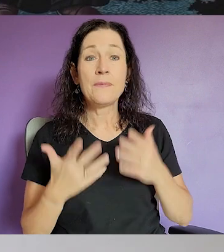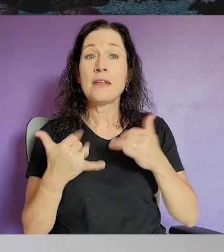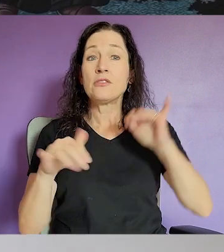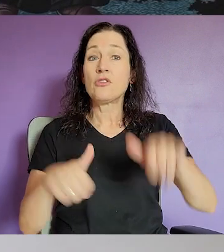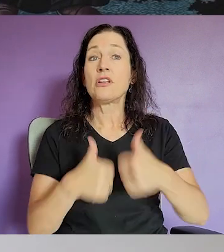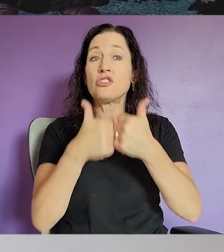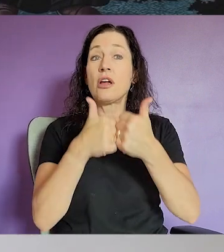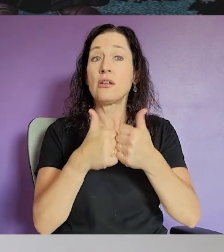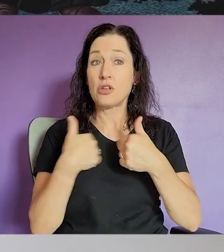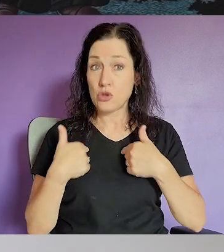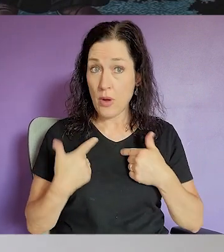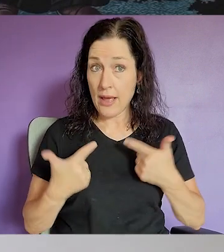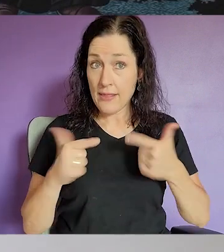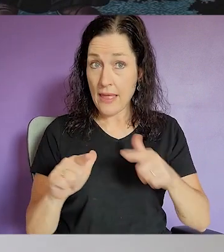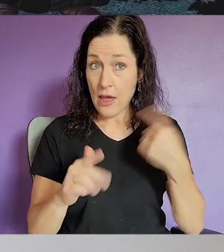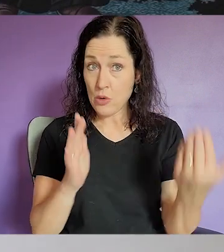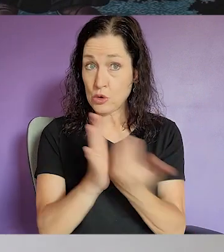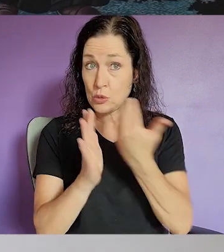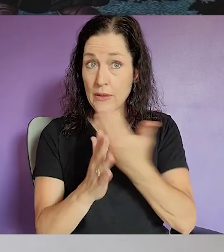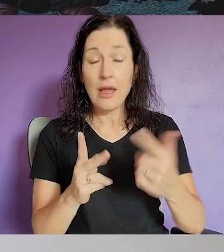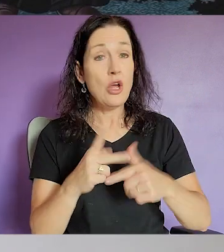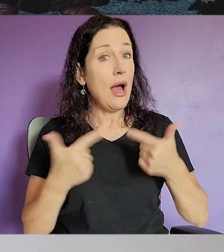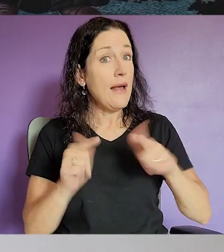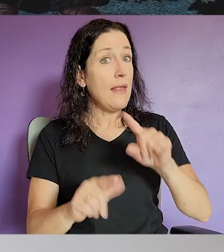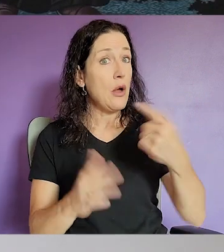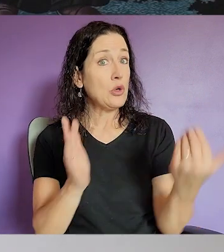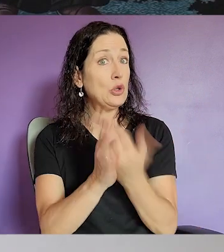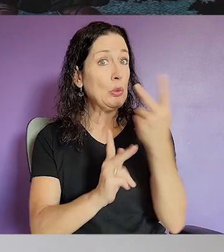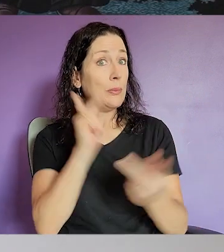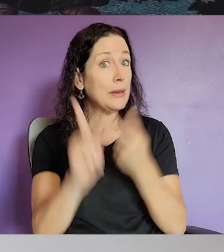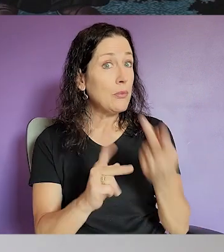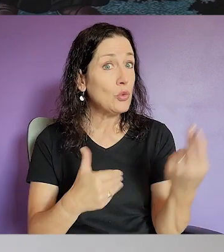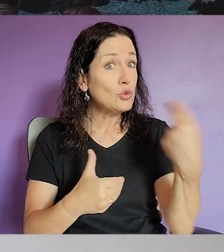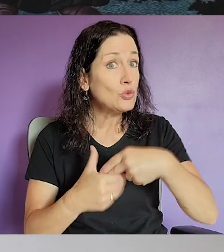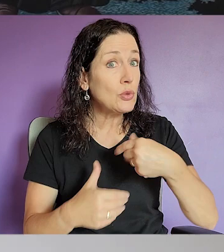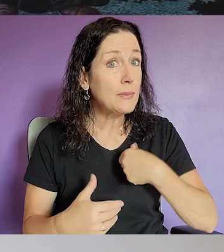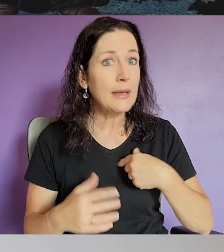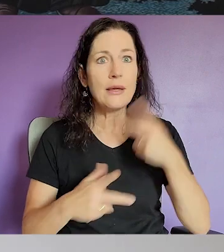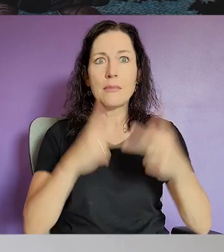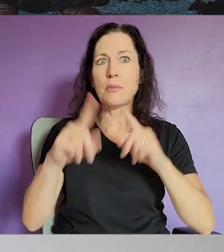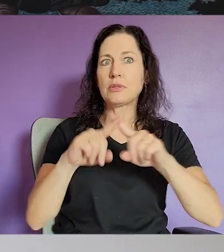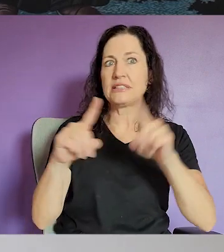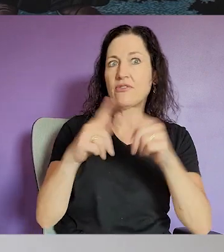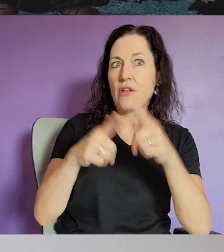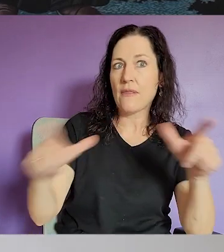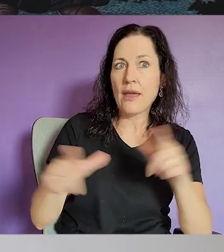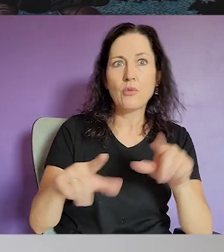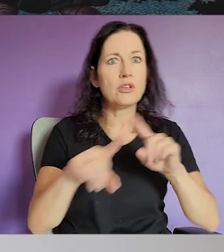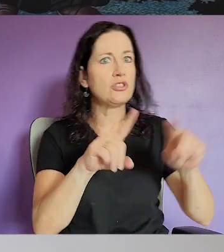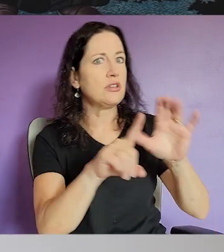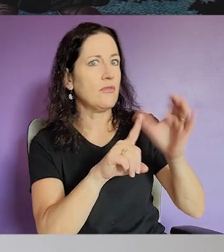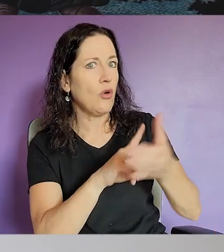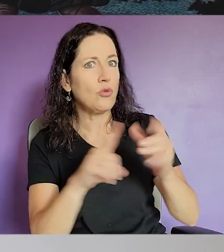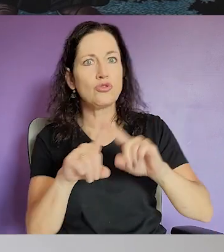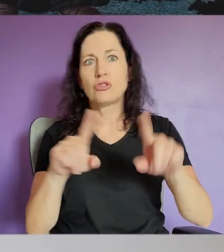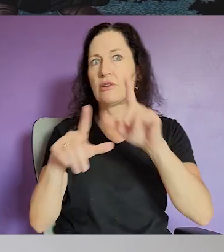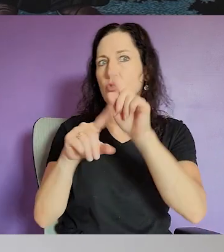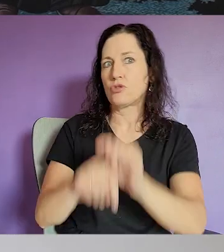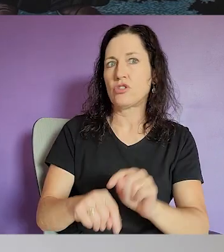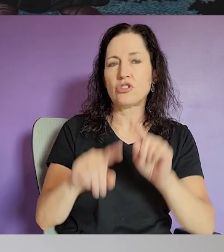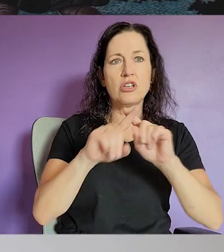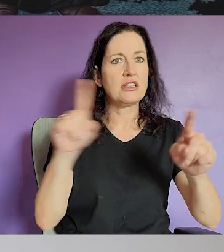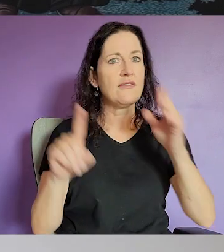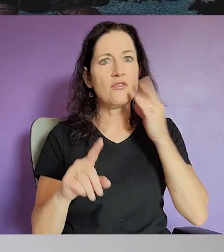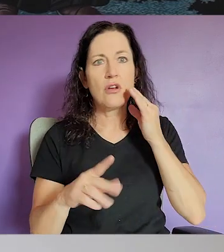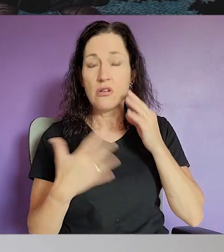do I let anything new? Do I let anyone new? Do I let anyone different from me of language, color, traditions? Do I